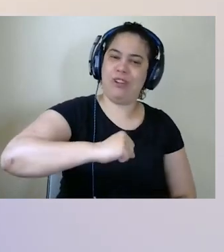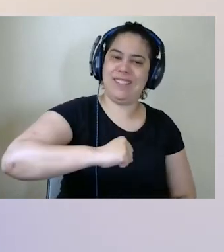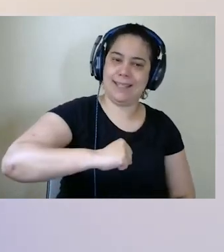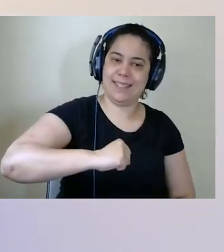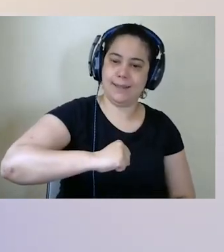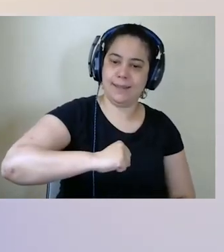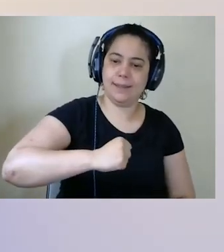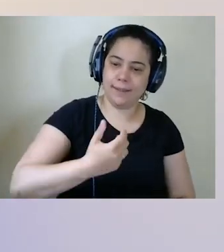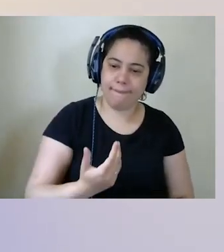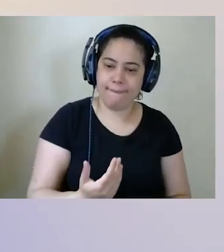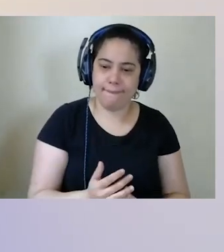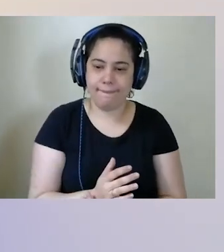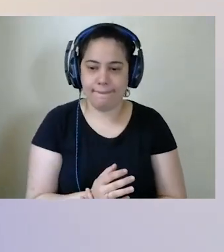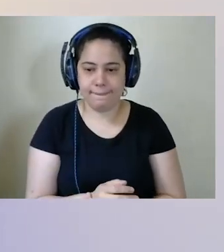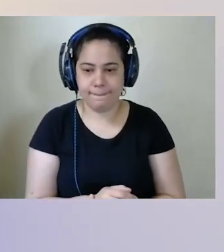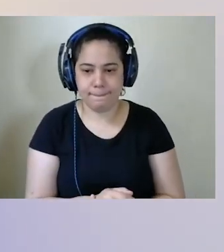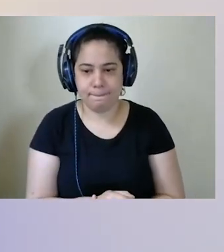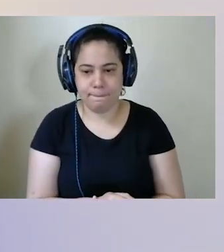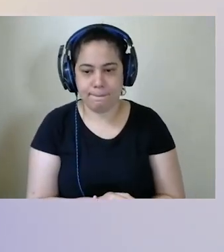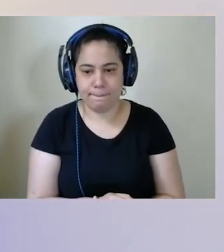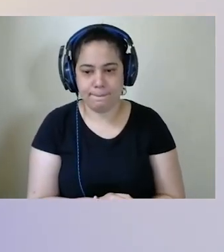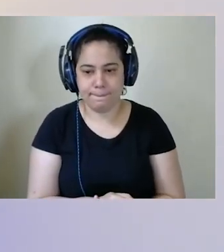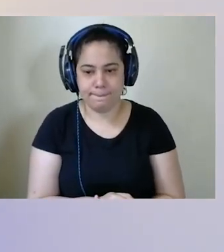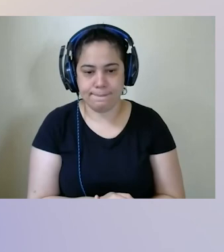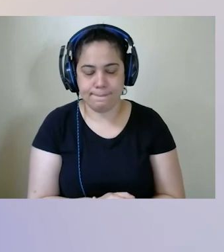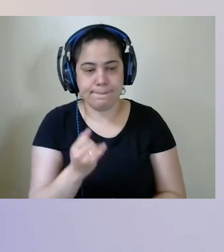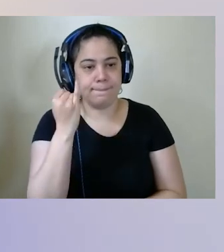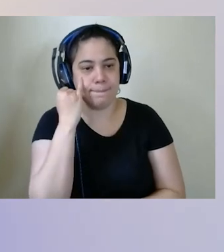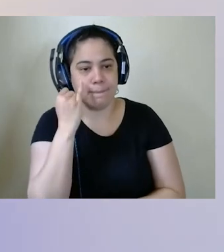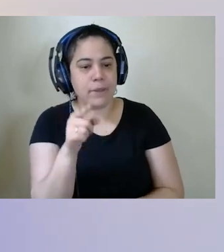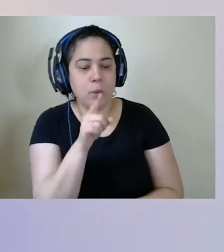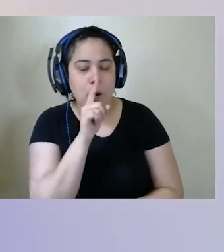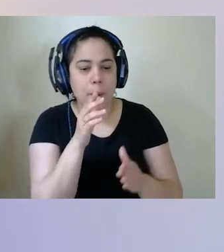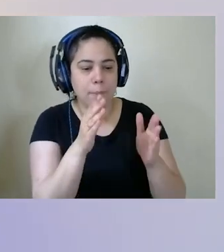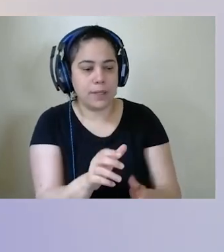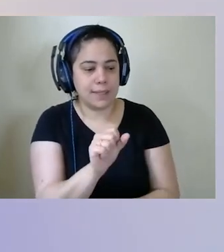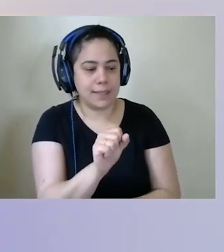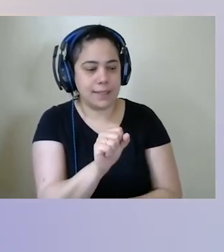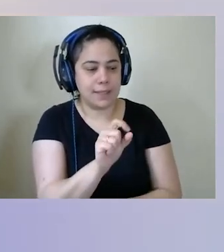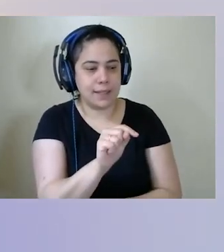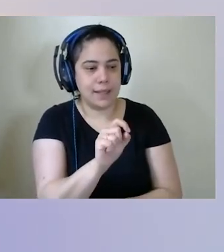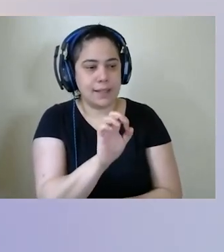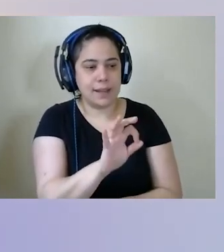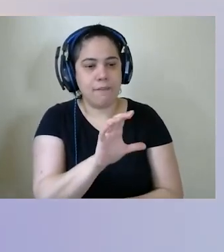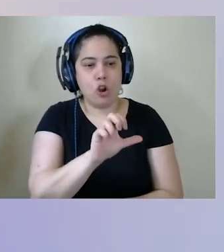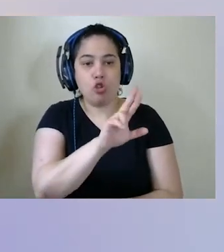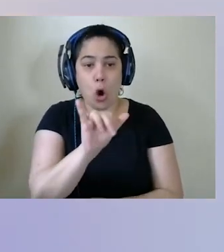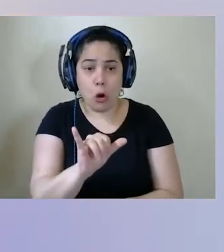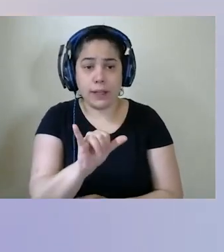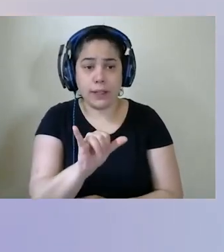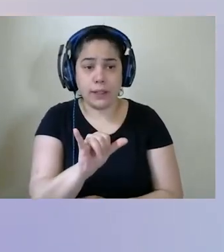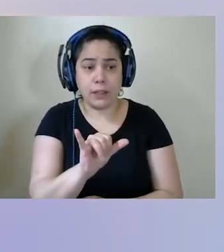you're a Steph Curry and you're playing top flight basketball who